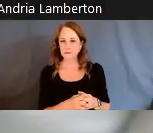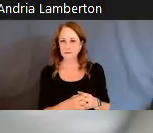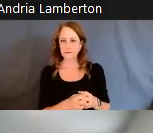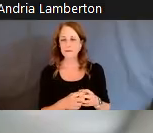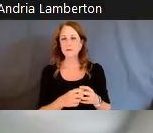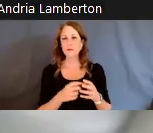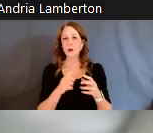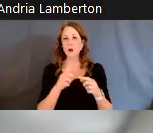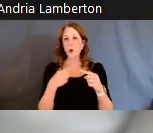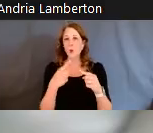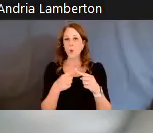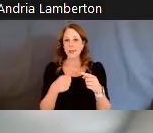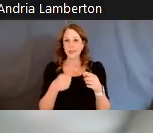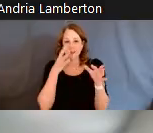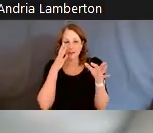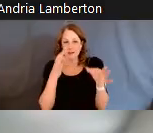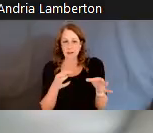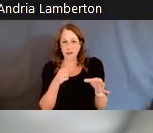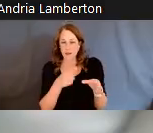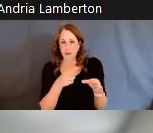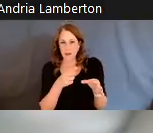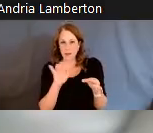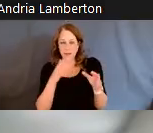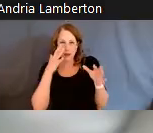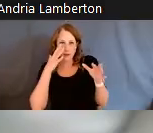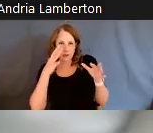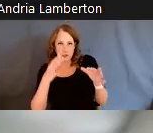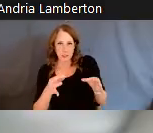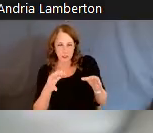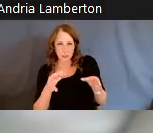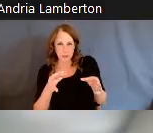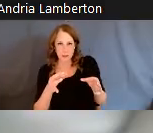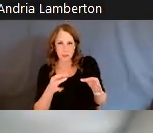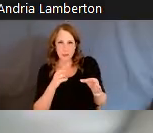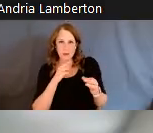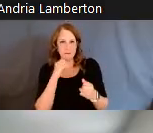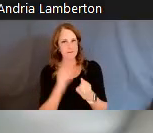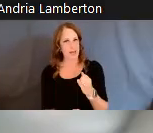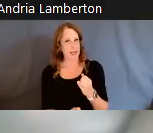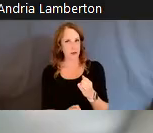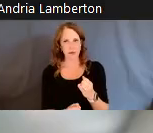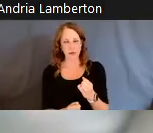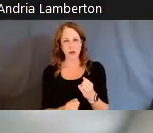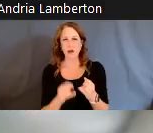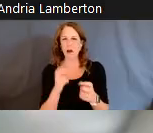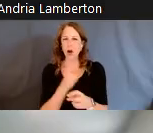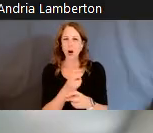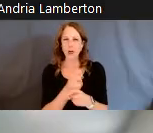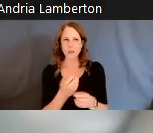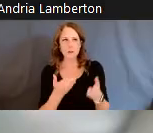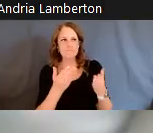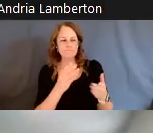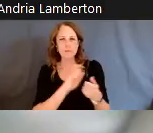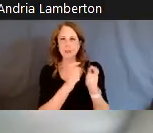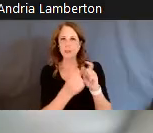And when they make these decisions, those decisions are very final. It's very hard to change a prosecutor's